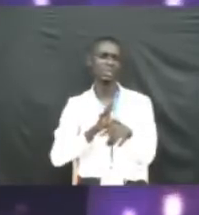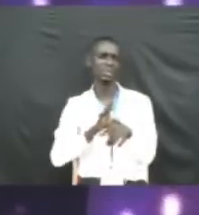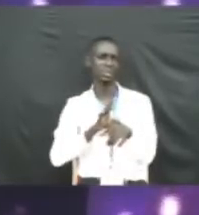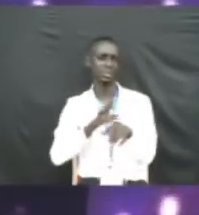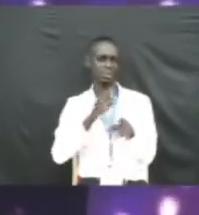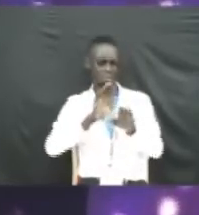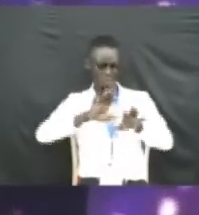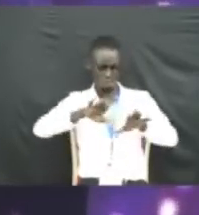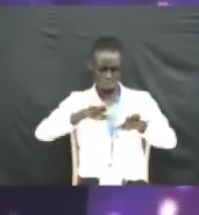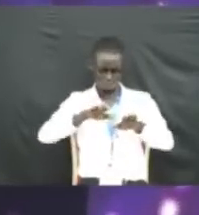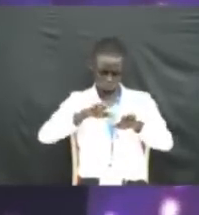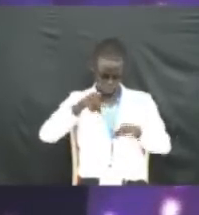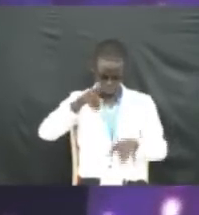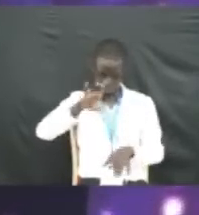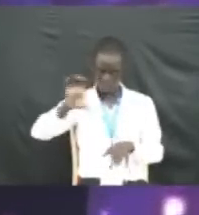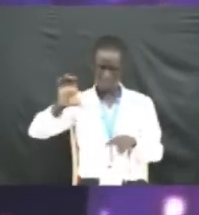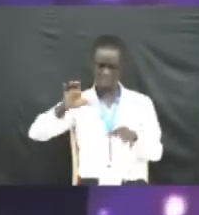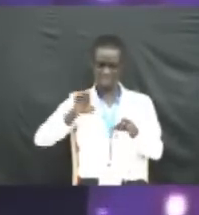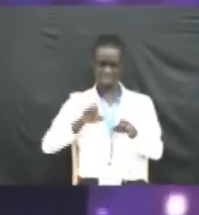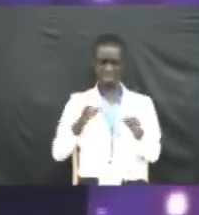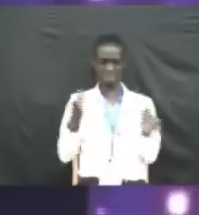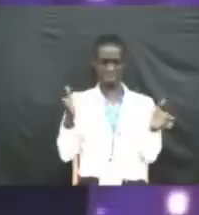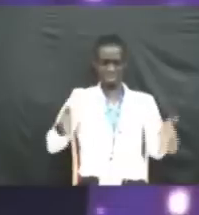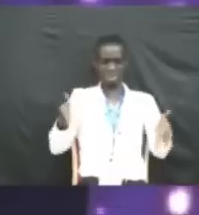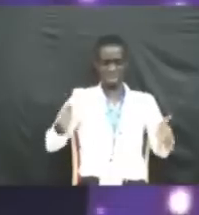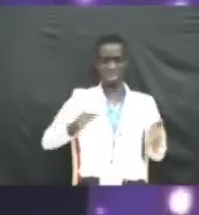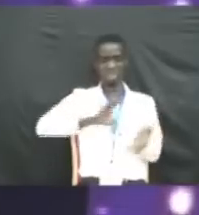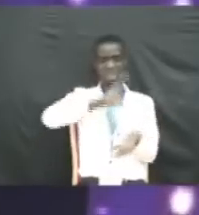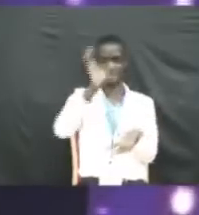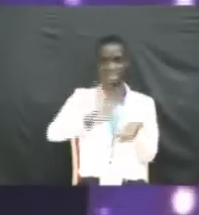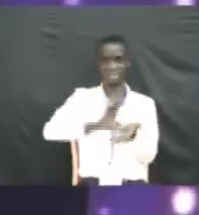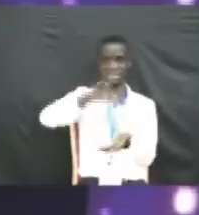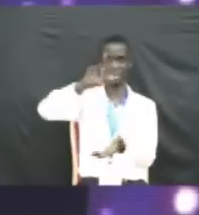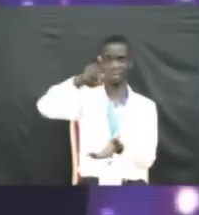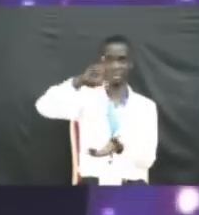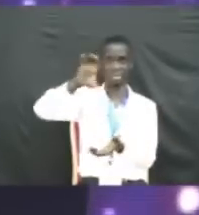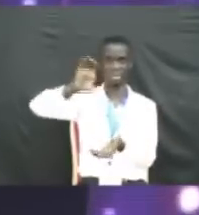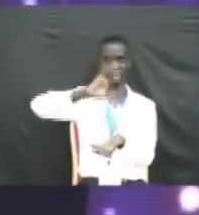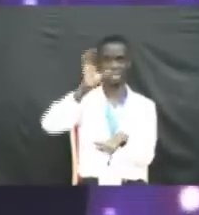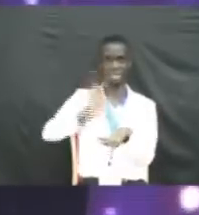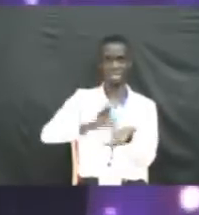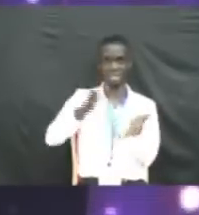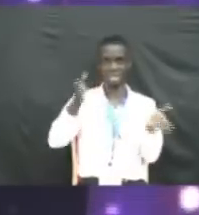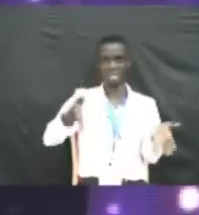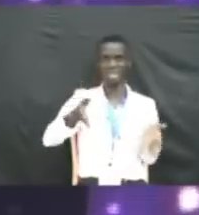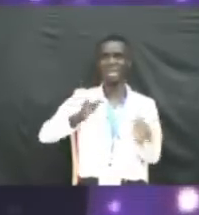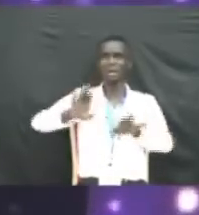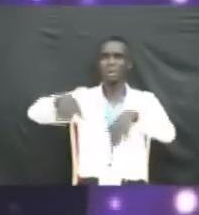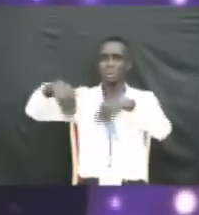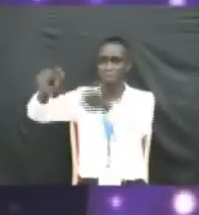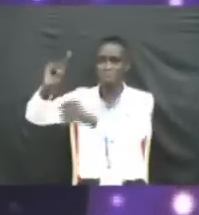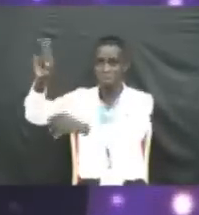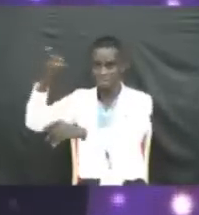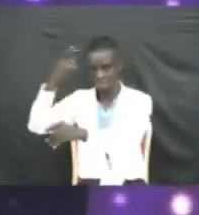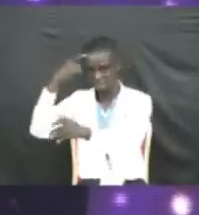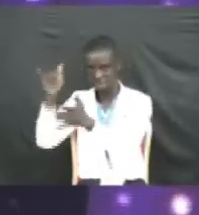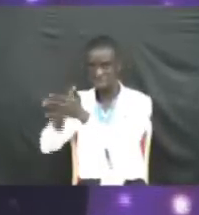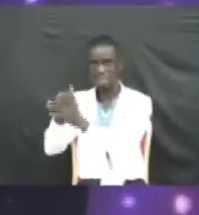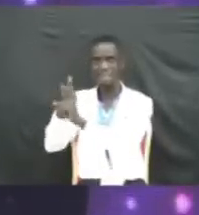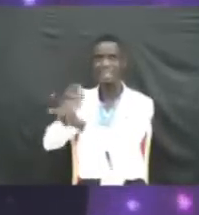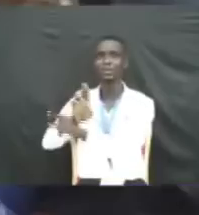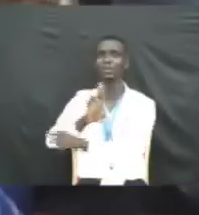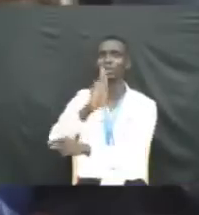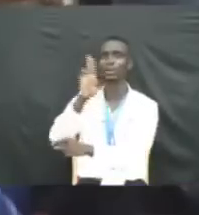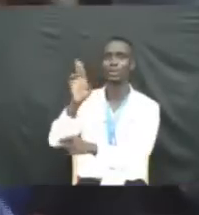center, the Pentecost Convention Center for use as an isolation and treatment center for